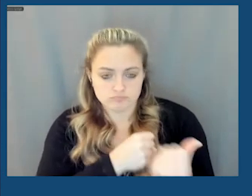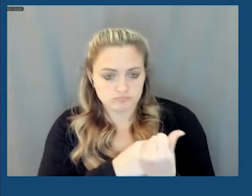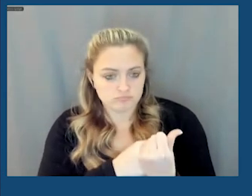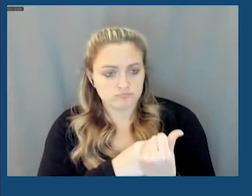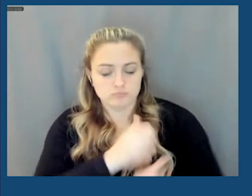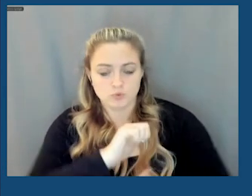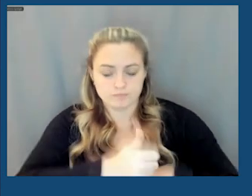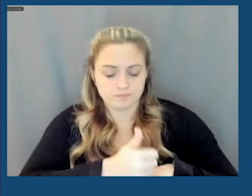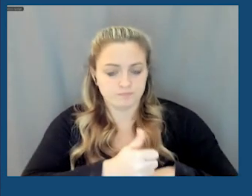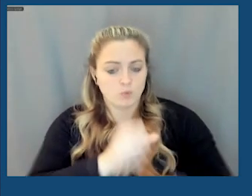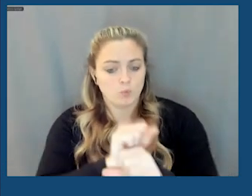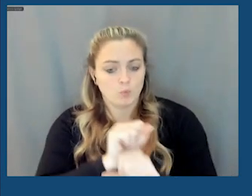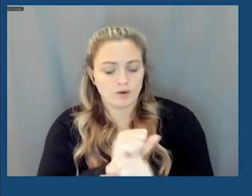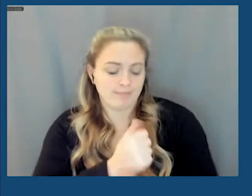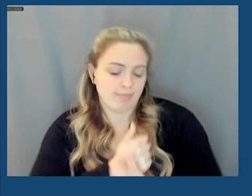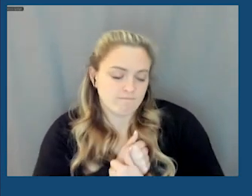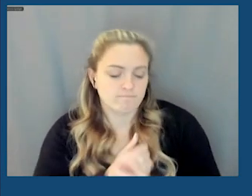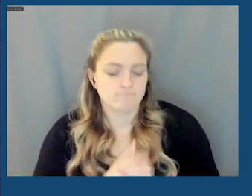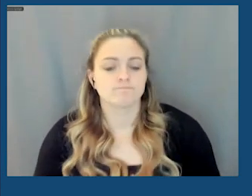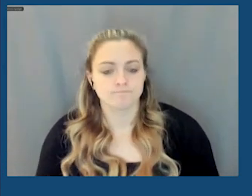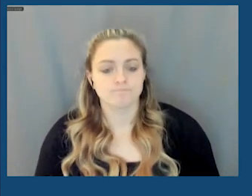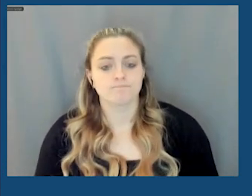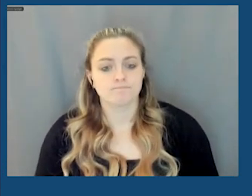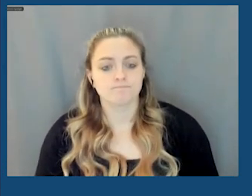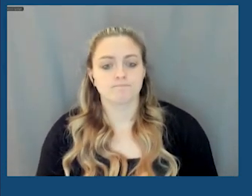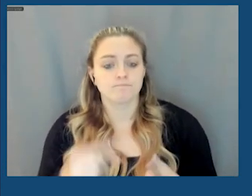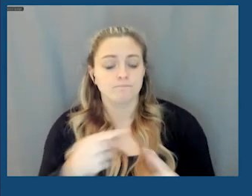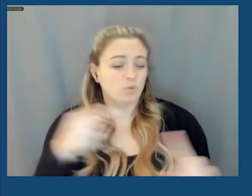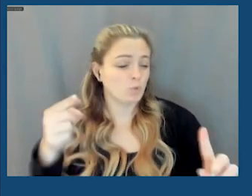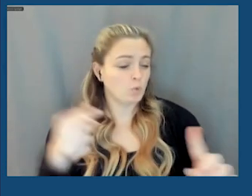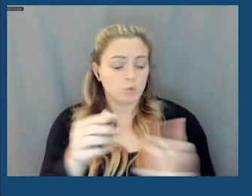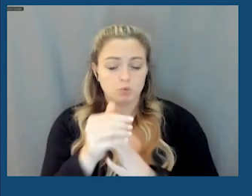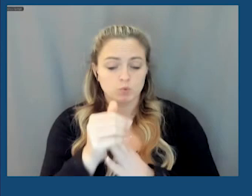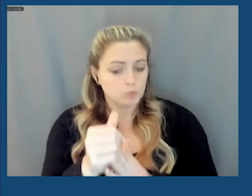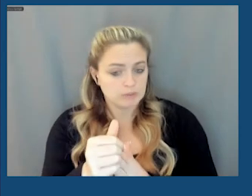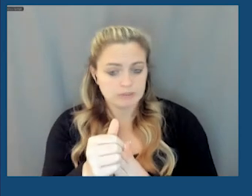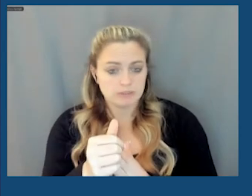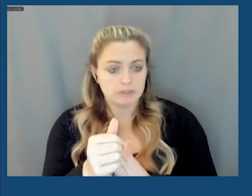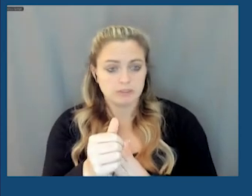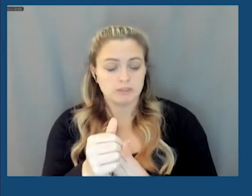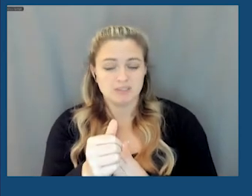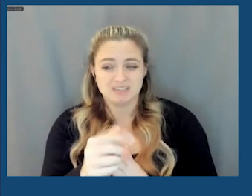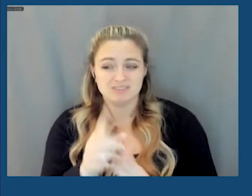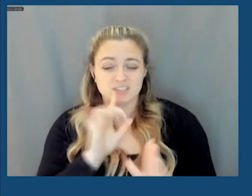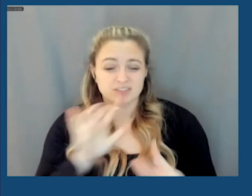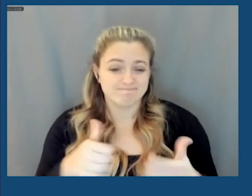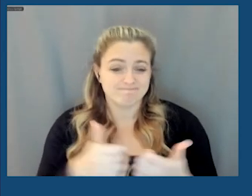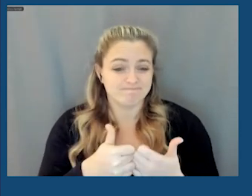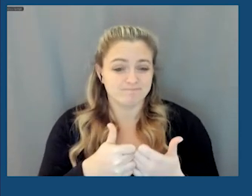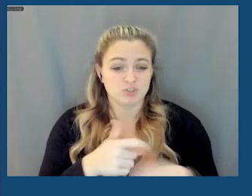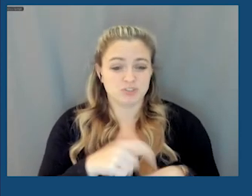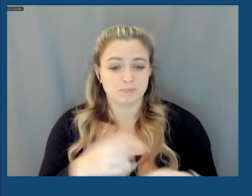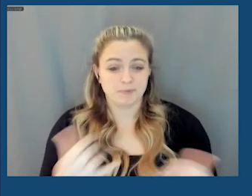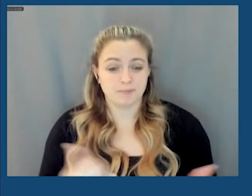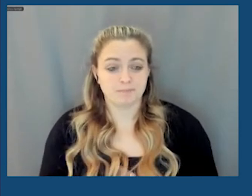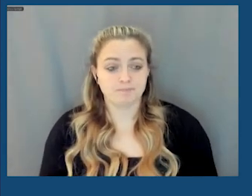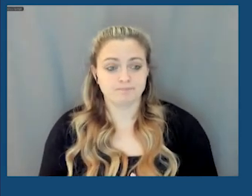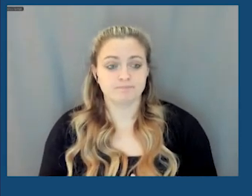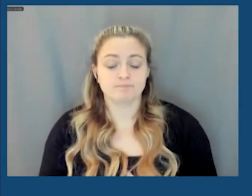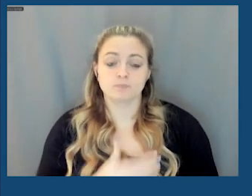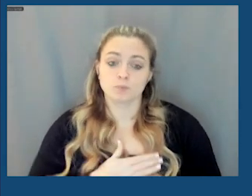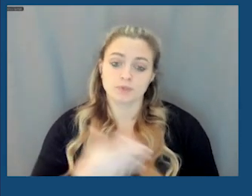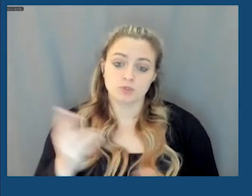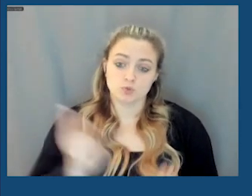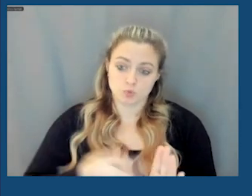work in love and determined to lead us during these incredibly challenging times. And with that, please join me